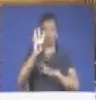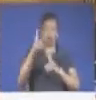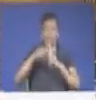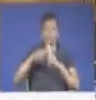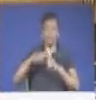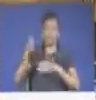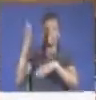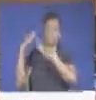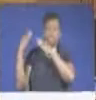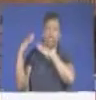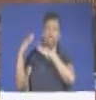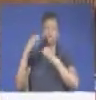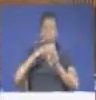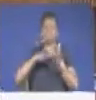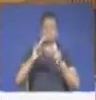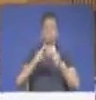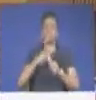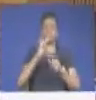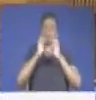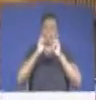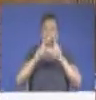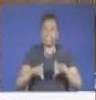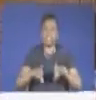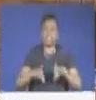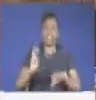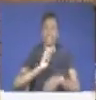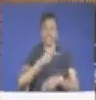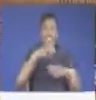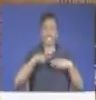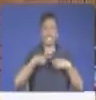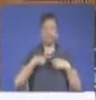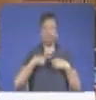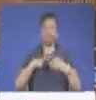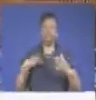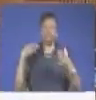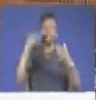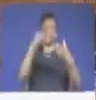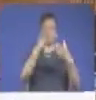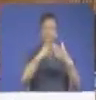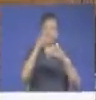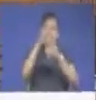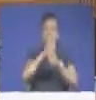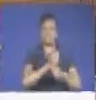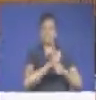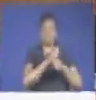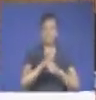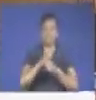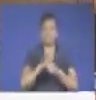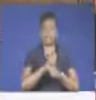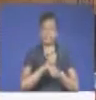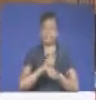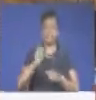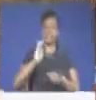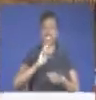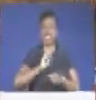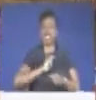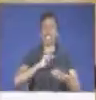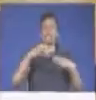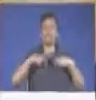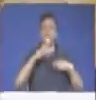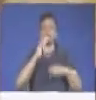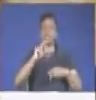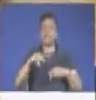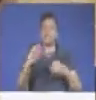this is the first opportunity we've had to reach out and support the Bahamas Table Tennis Federation. So I've been here a couple times. I'm finishing up my second